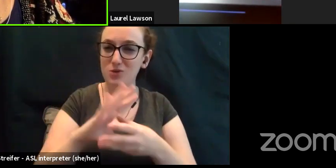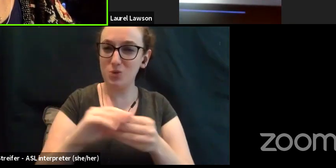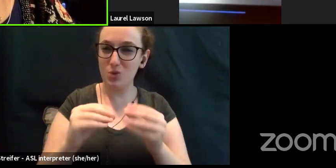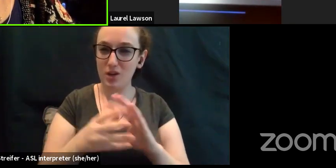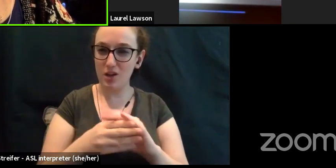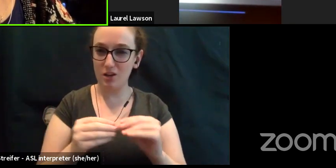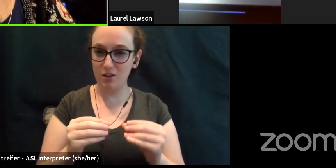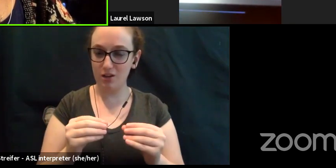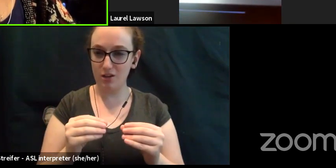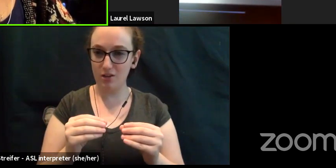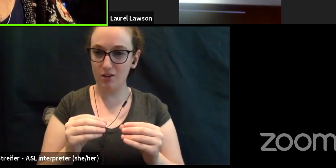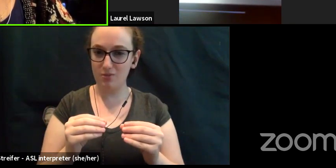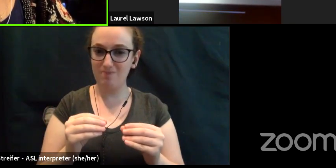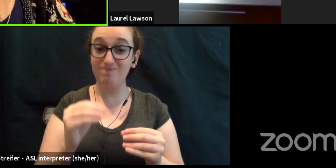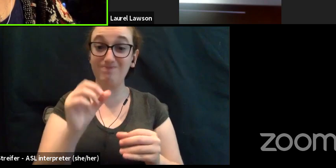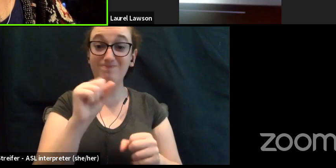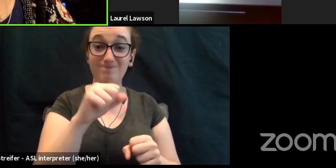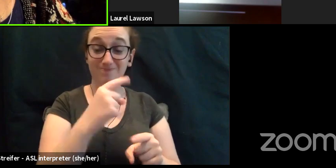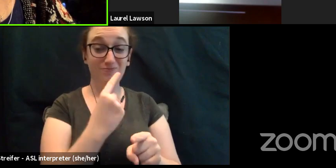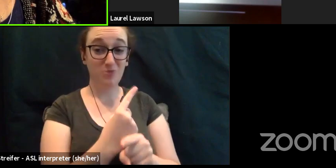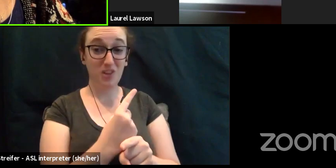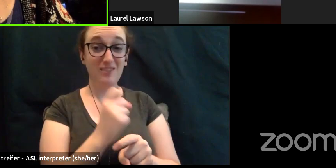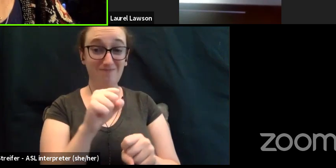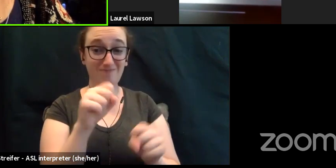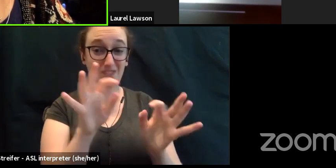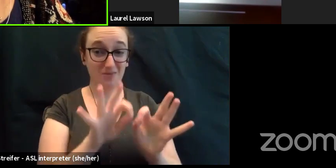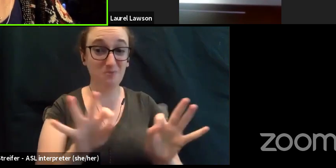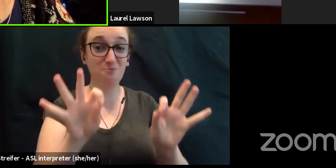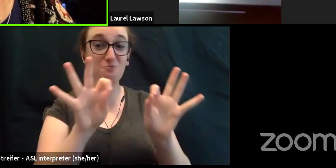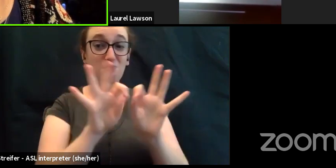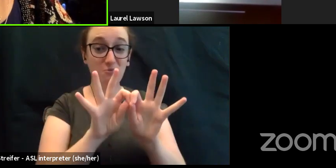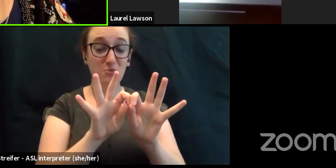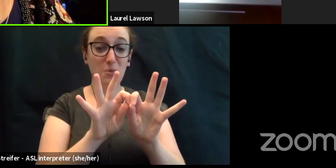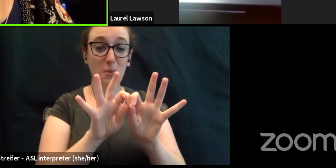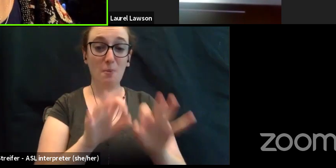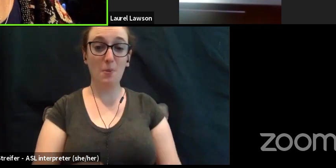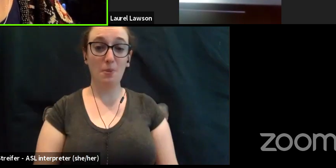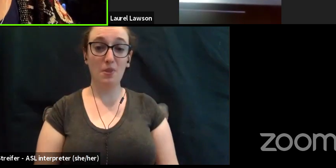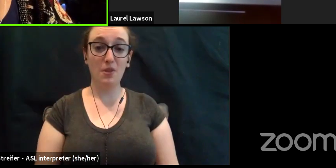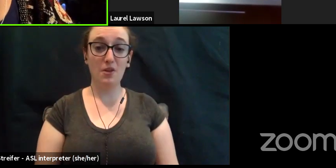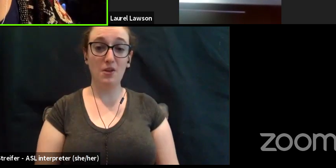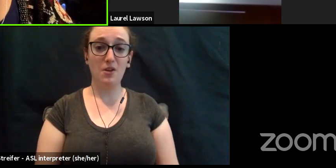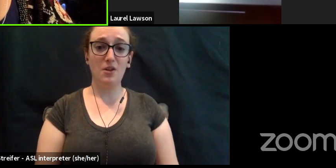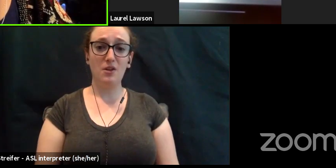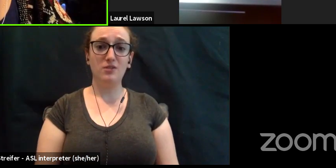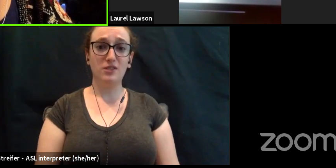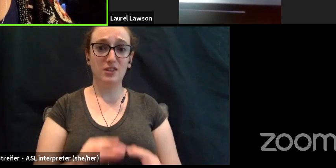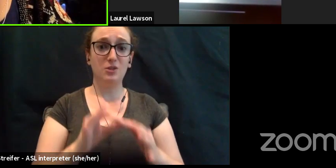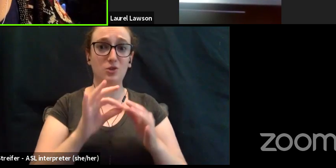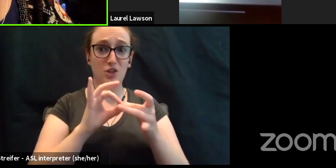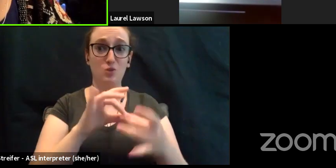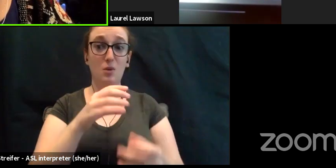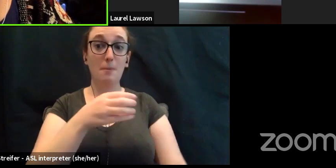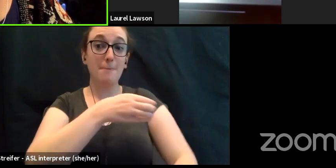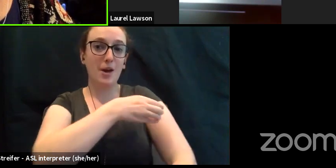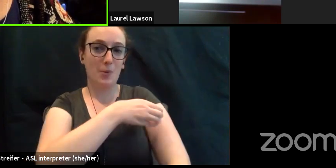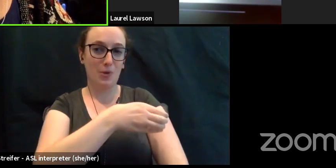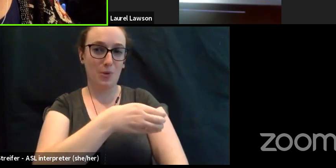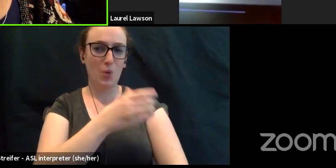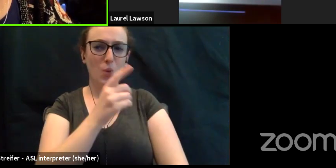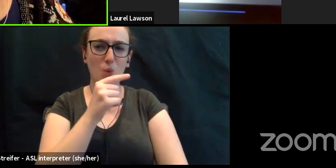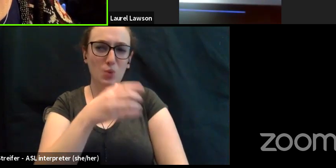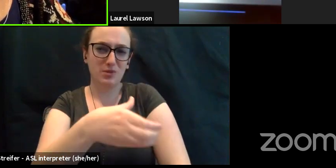Mm-hmm. Yeah. No, I think that's so important, especially with the conversation around power, who holds the power.